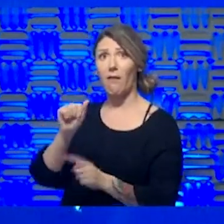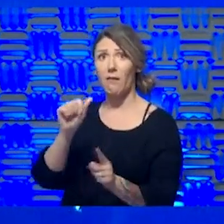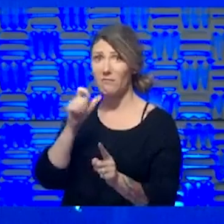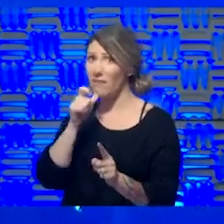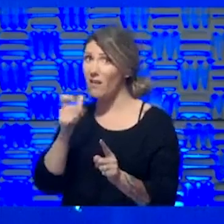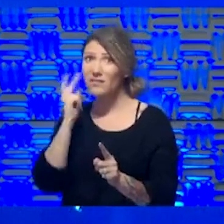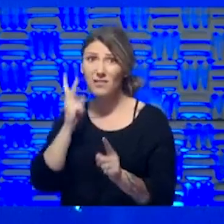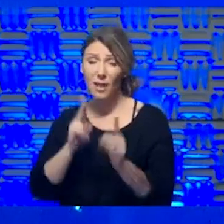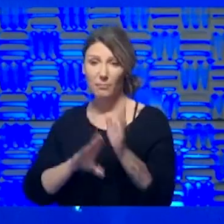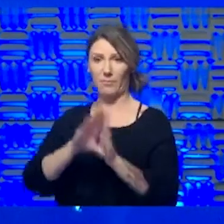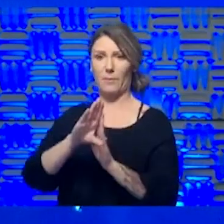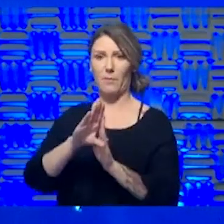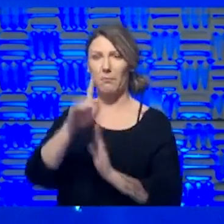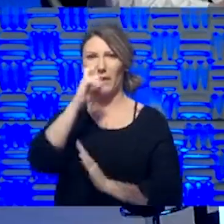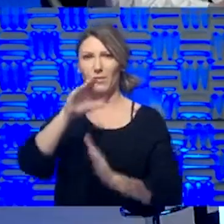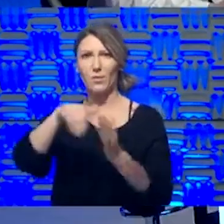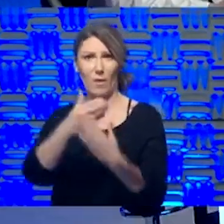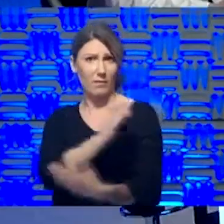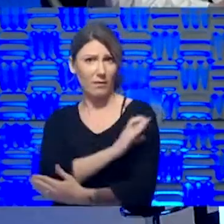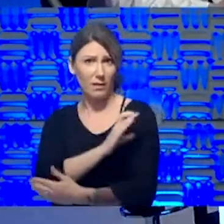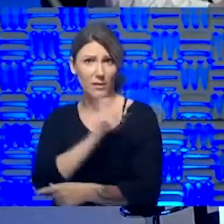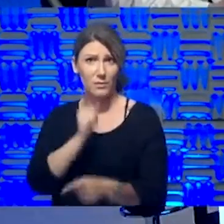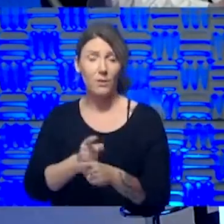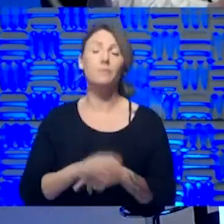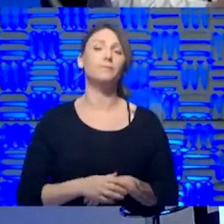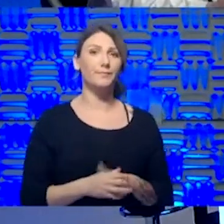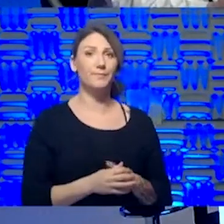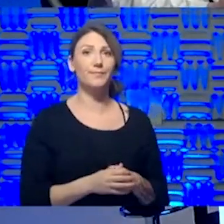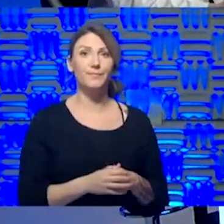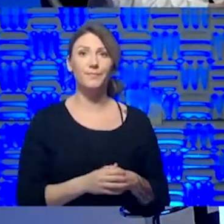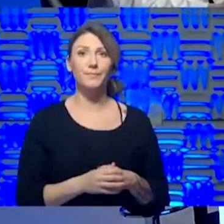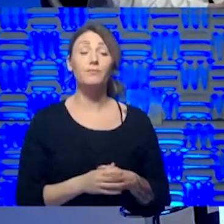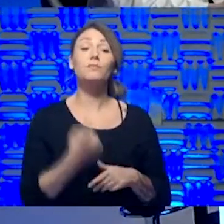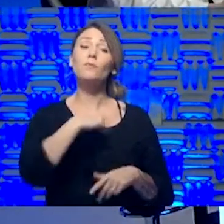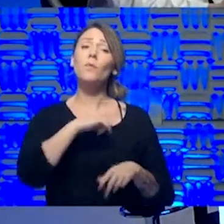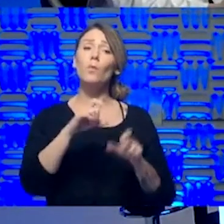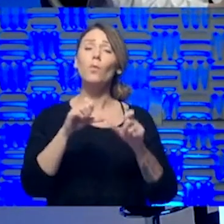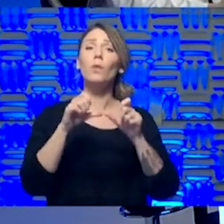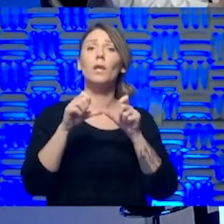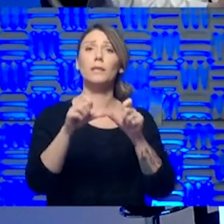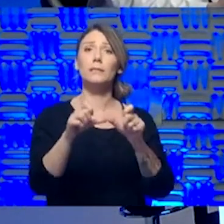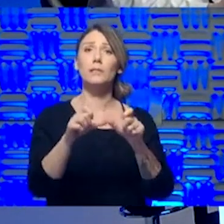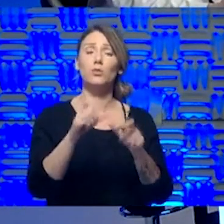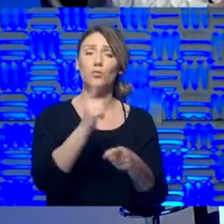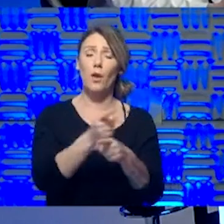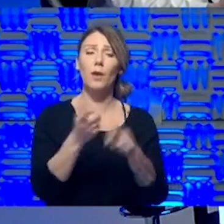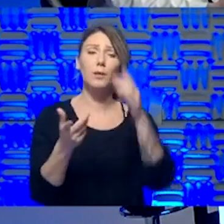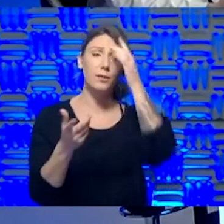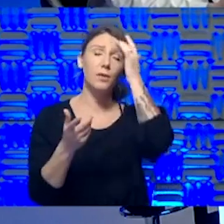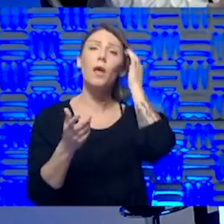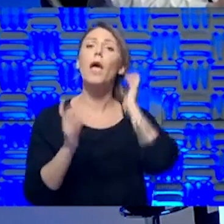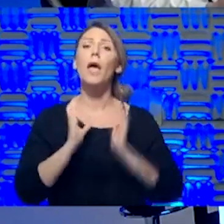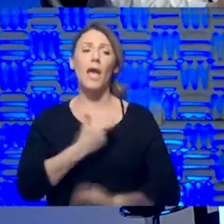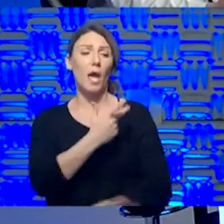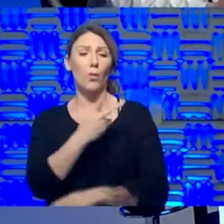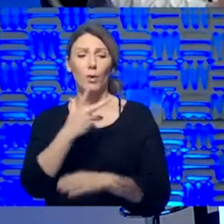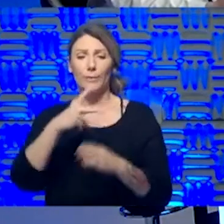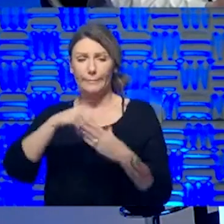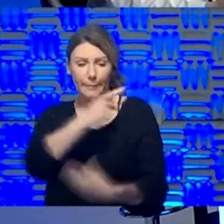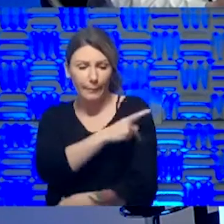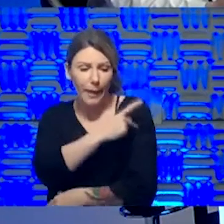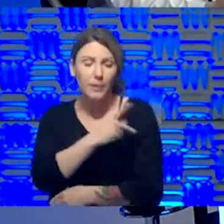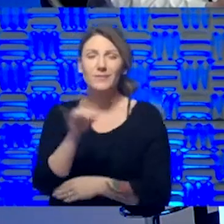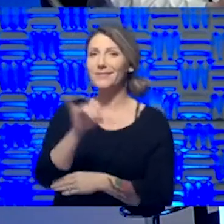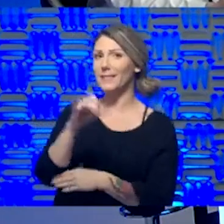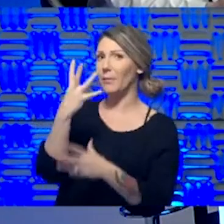infections in patients because they come to clinics. Right. No, we continue to treat Our inpatients, just as our outpatients, we